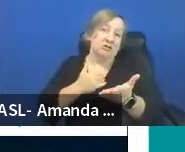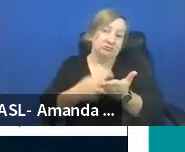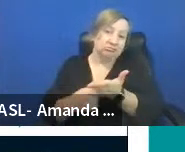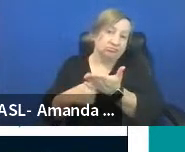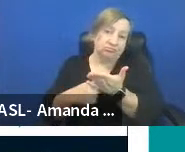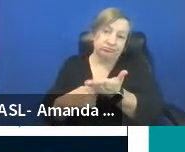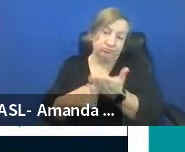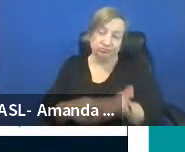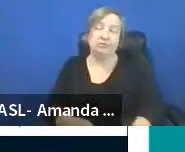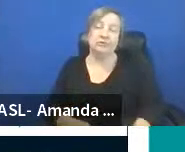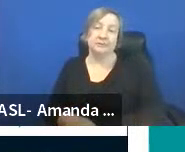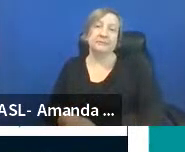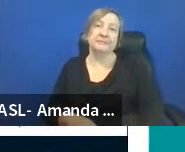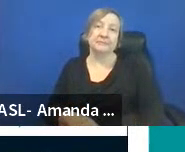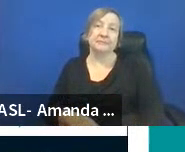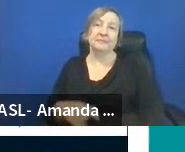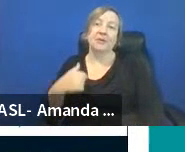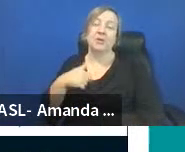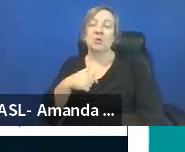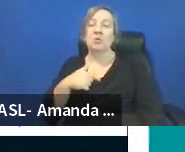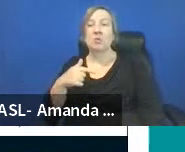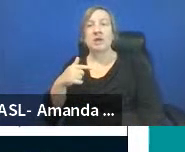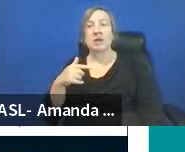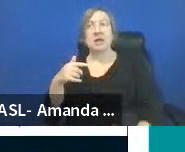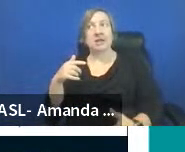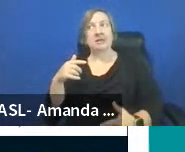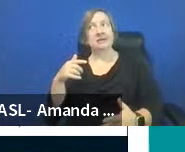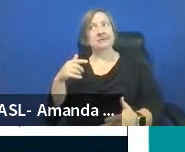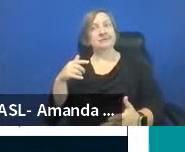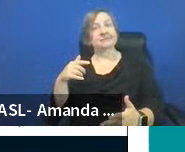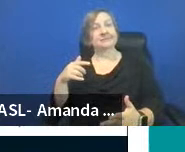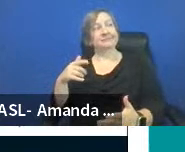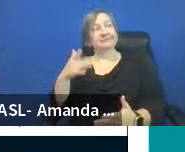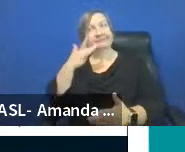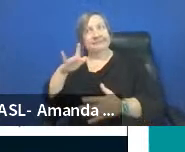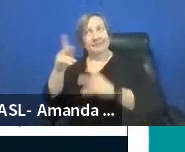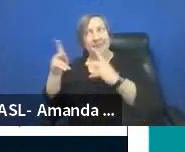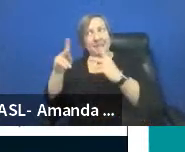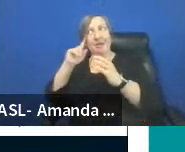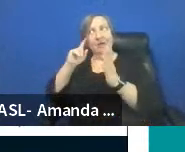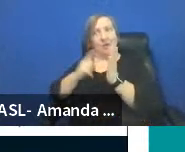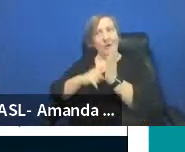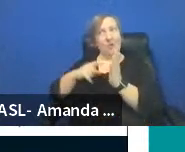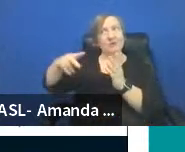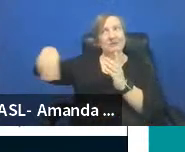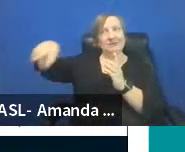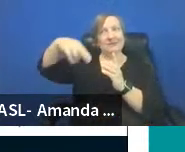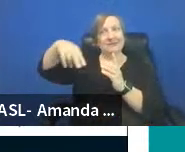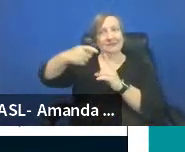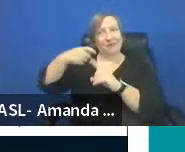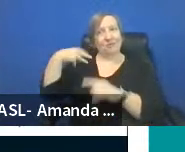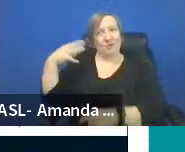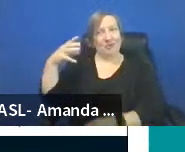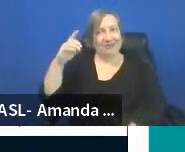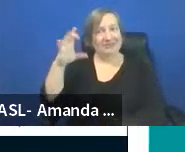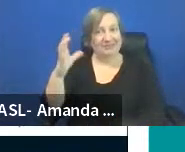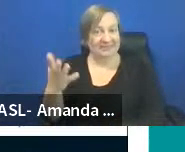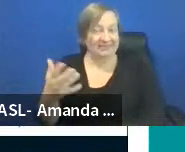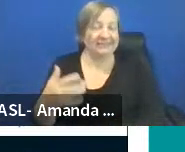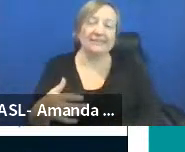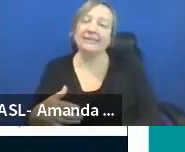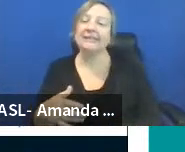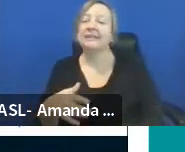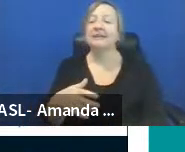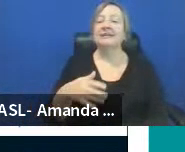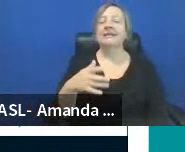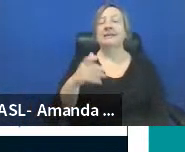So once again, we are on the radar screen in Washington, D.C. You can see the list